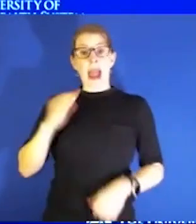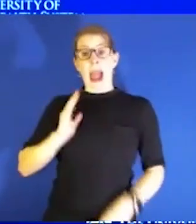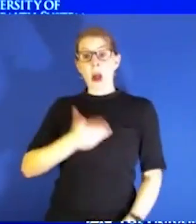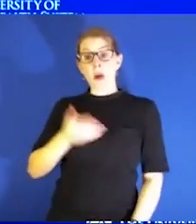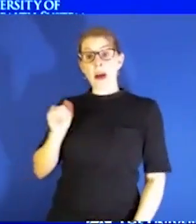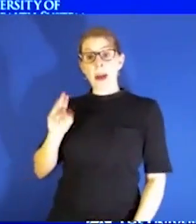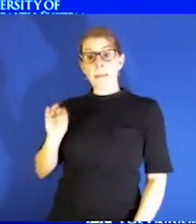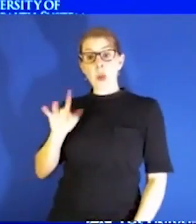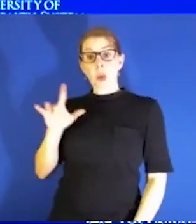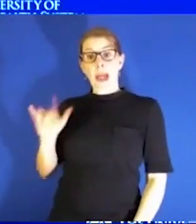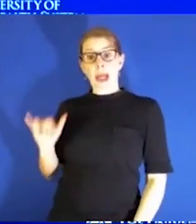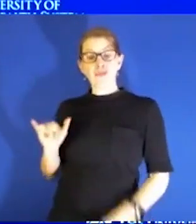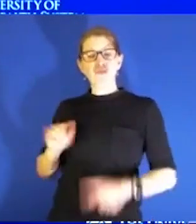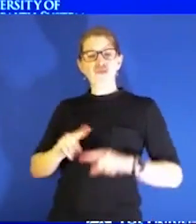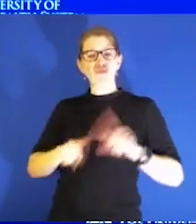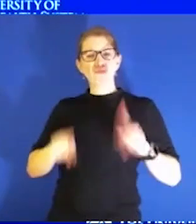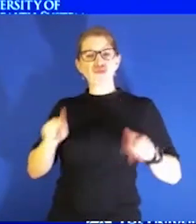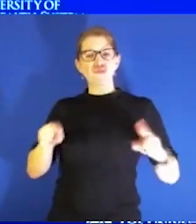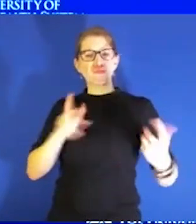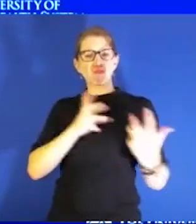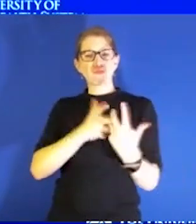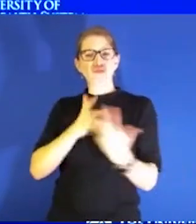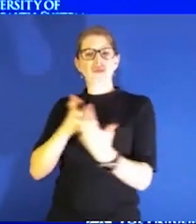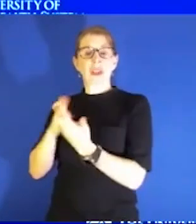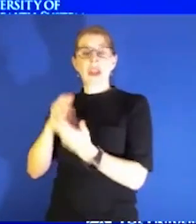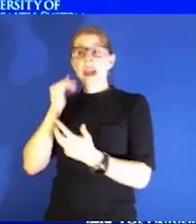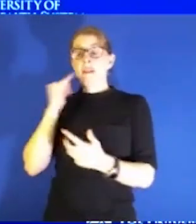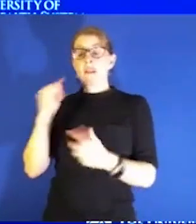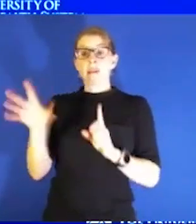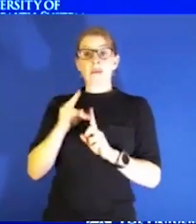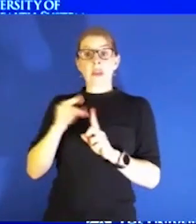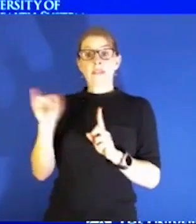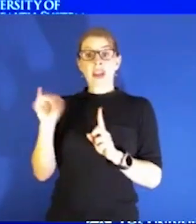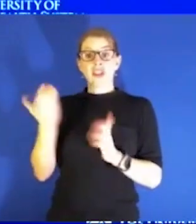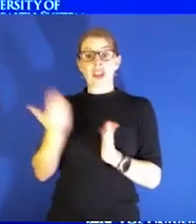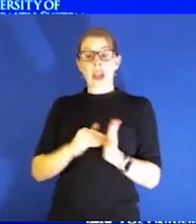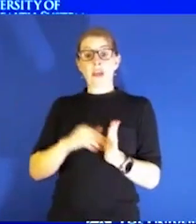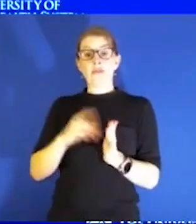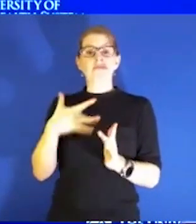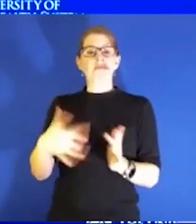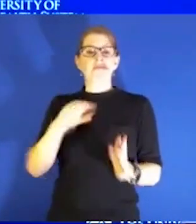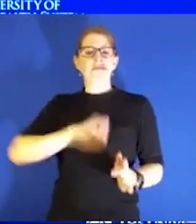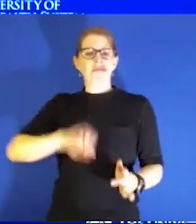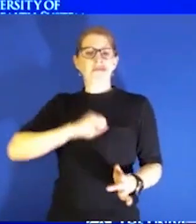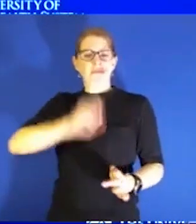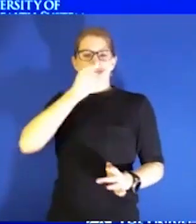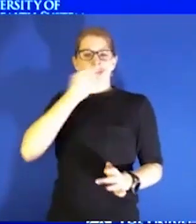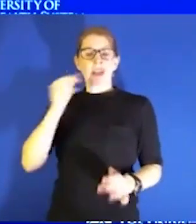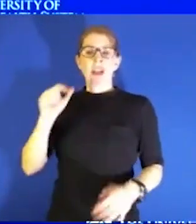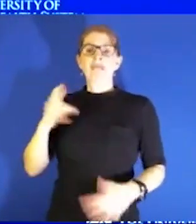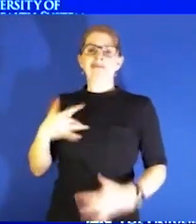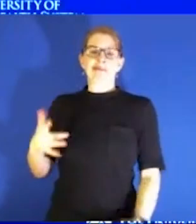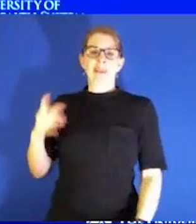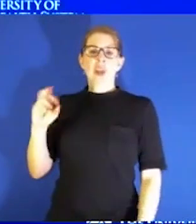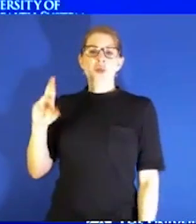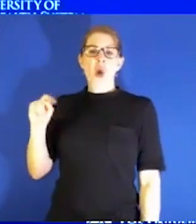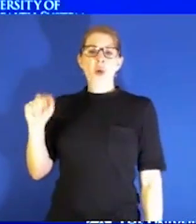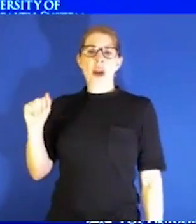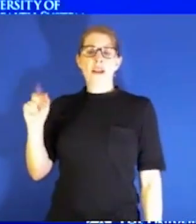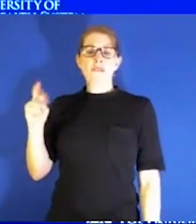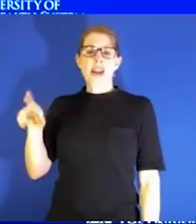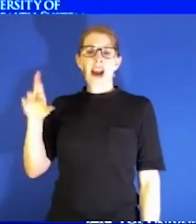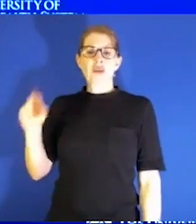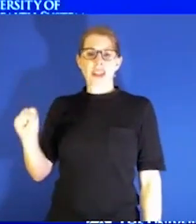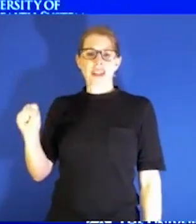lot of what happens when you have these reinfections by these common cough and cold coronaviruses, by influenza, by